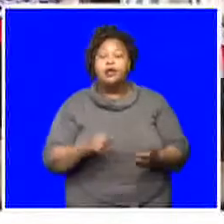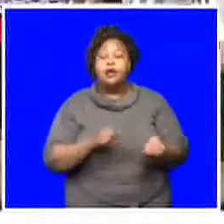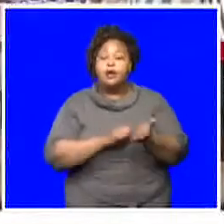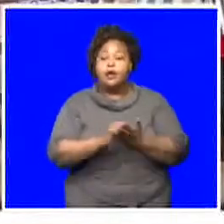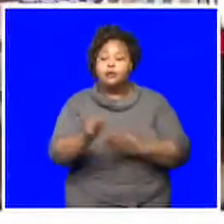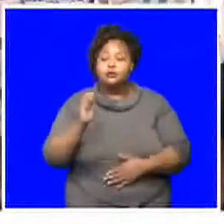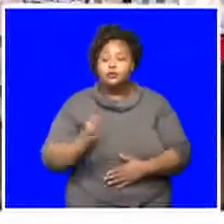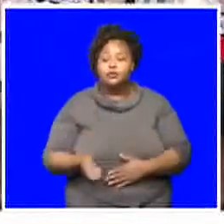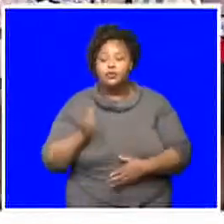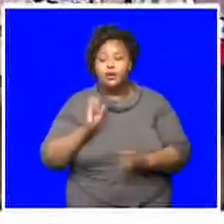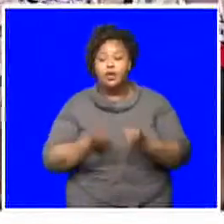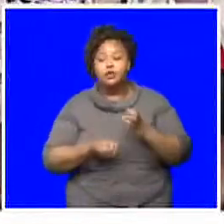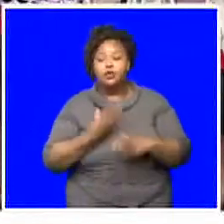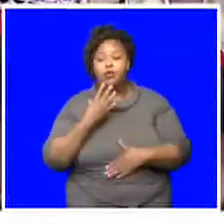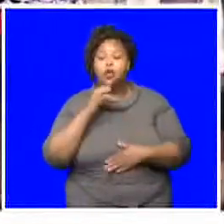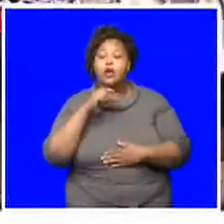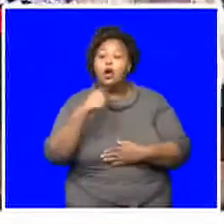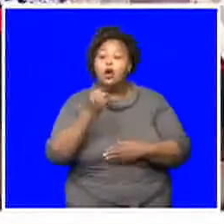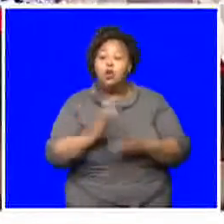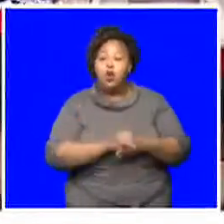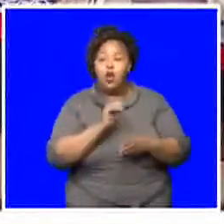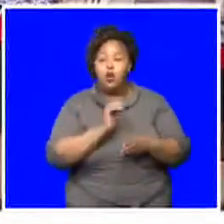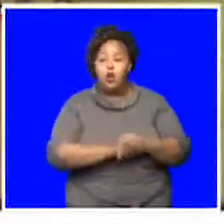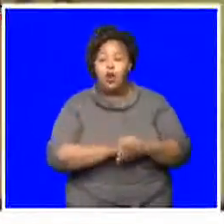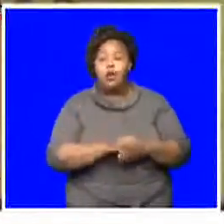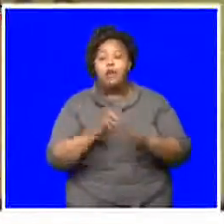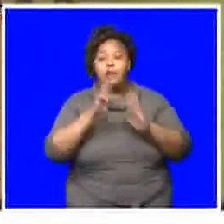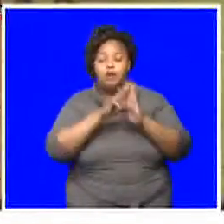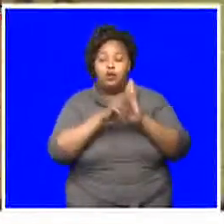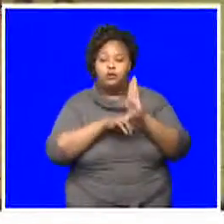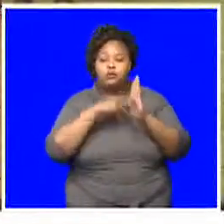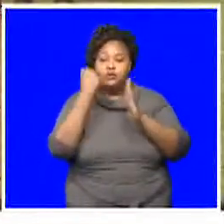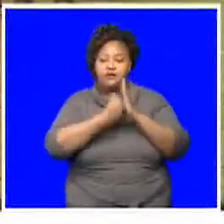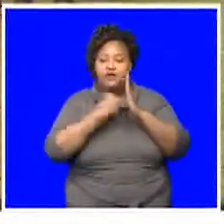a success under the COVID-19 regulations.